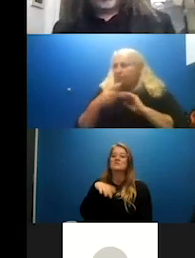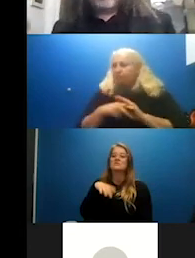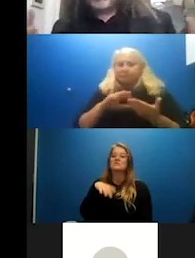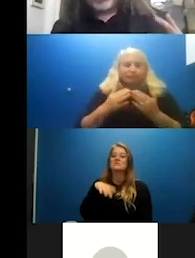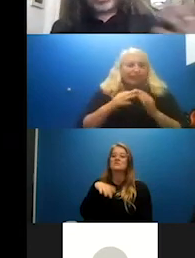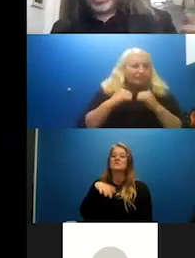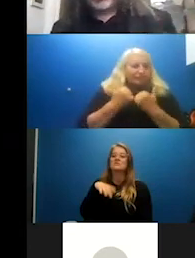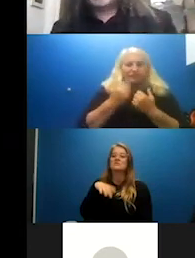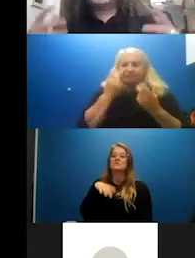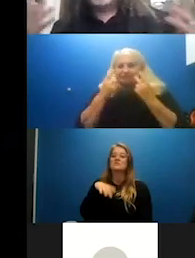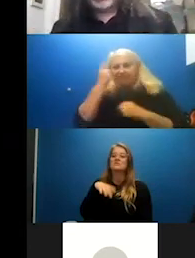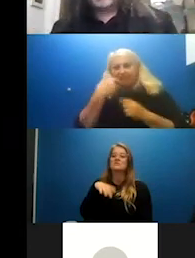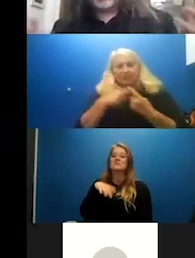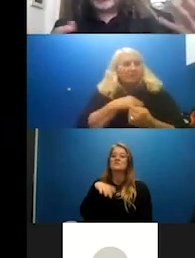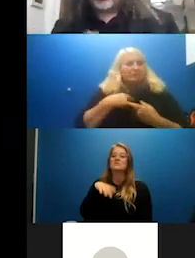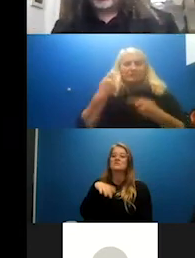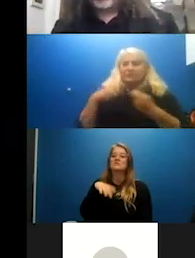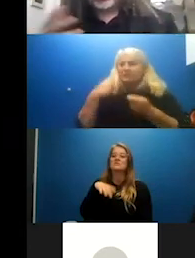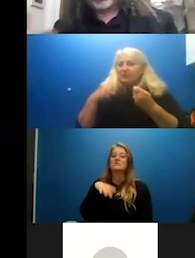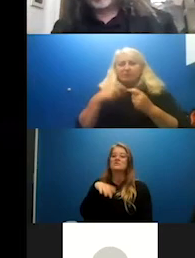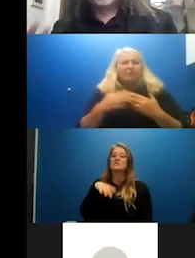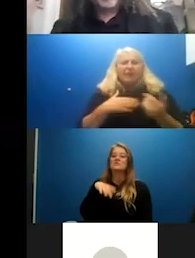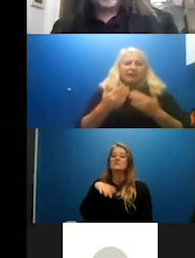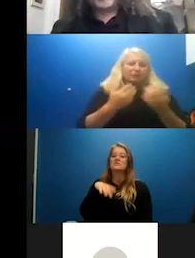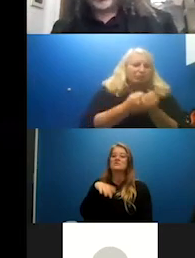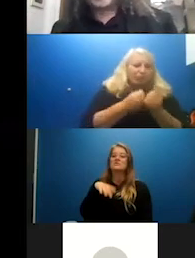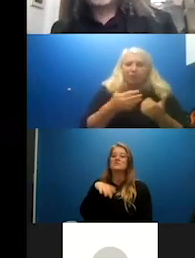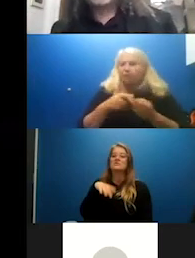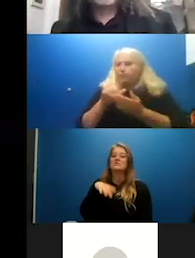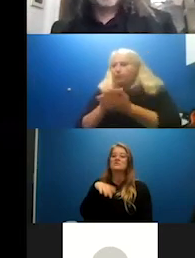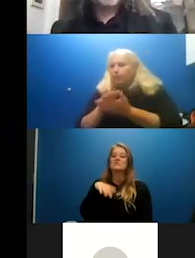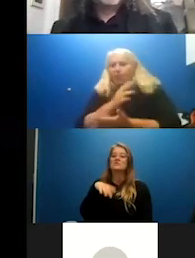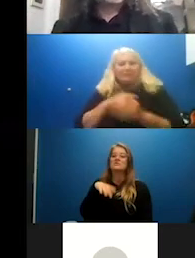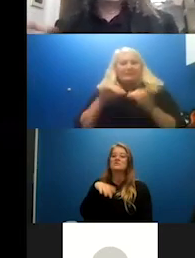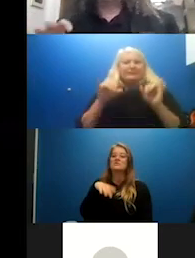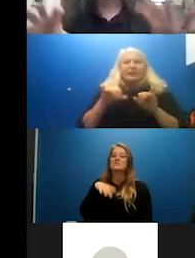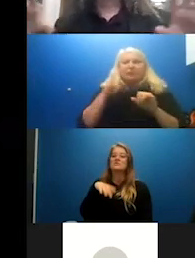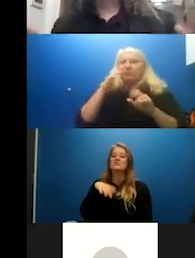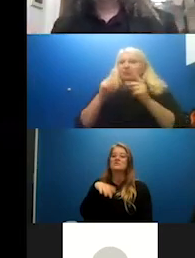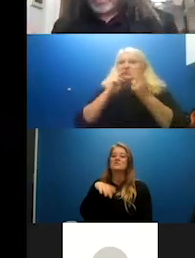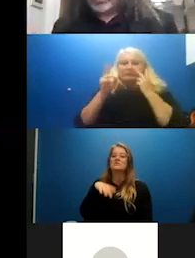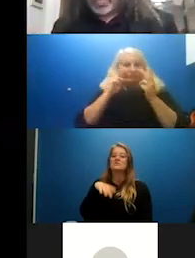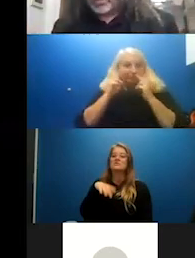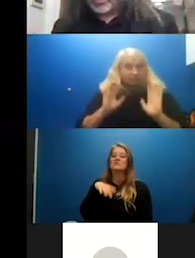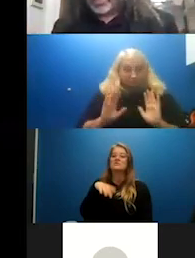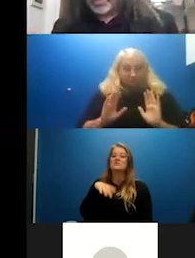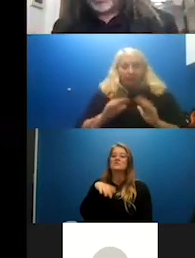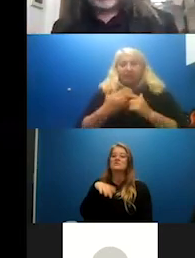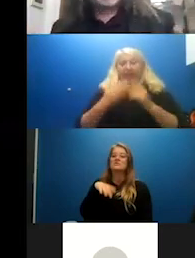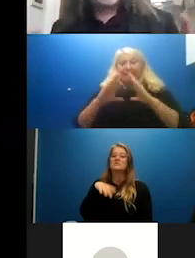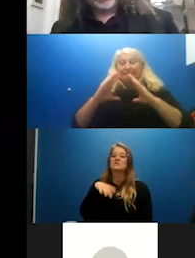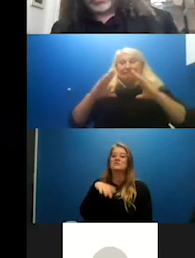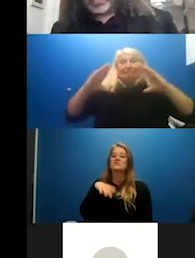who members may change, but they remain the same, whether it's a support group or a school or a hospital. Then there's outside community.